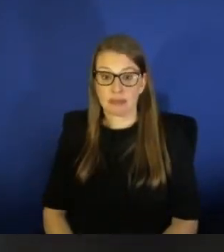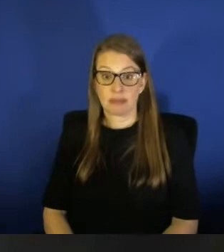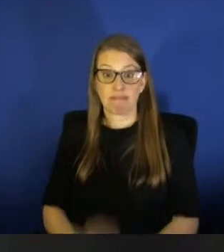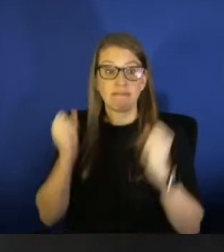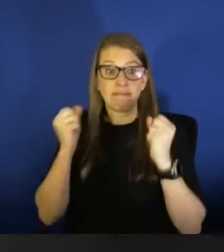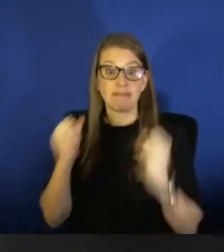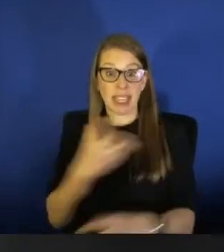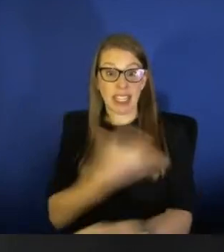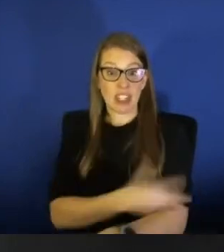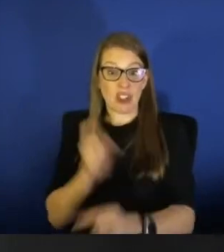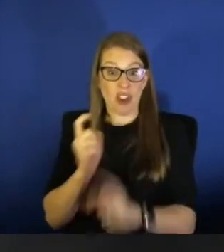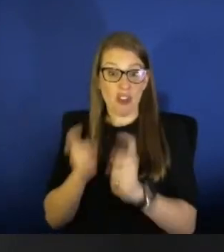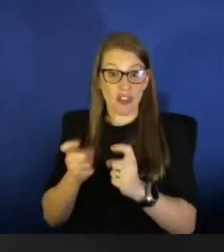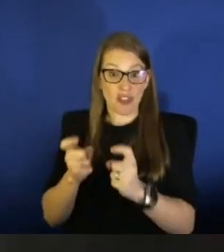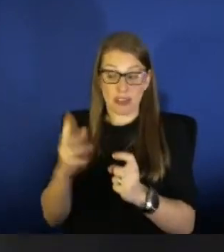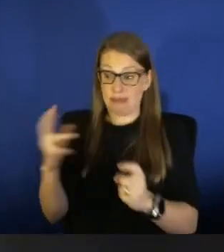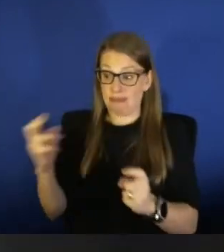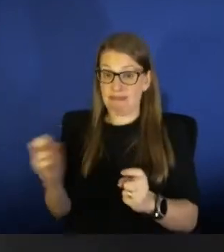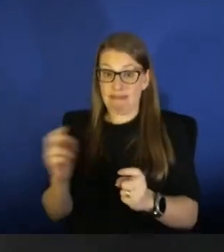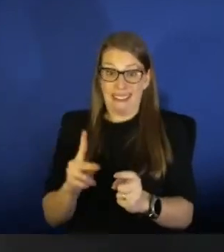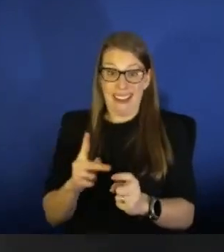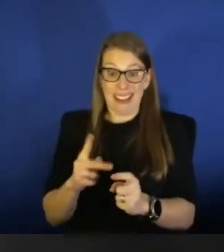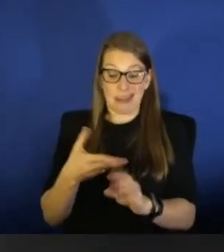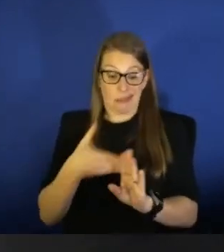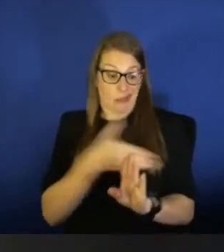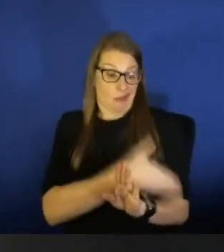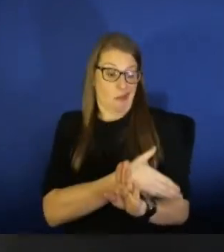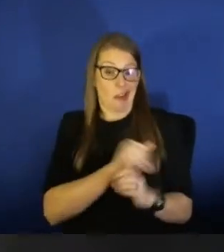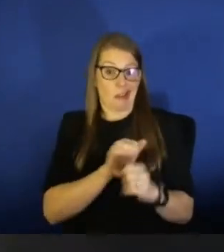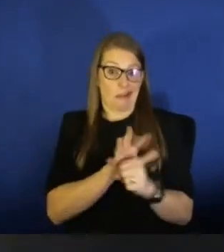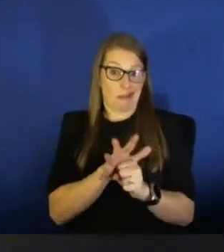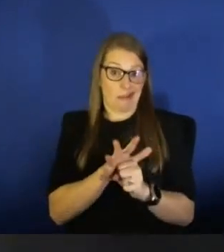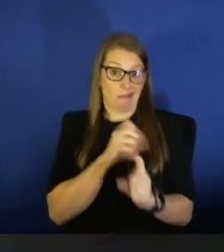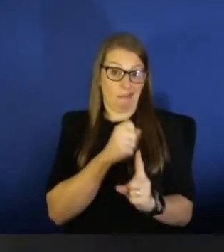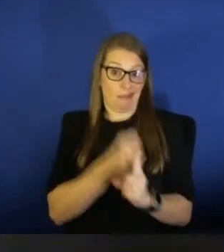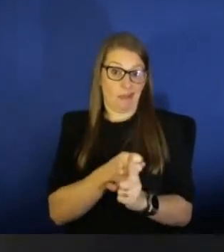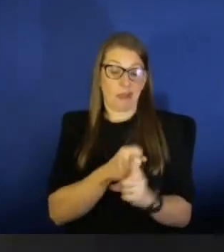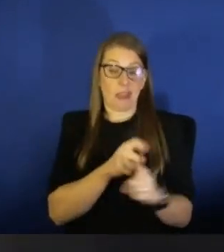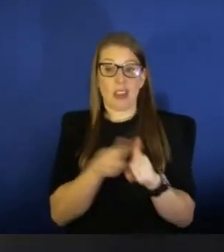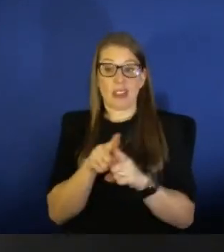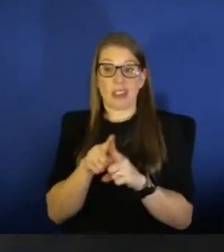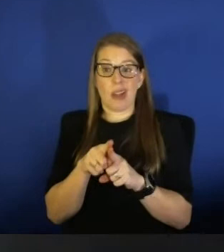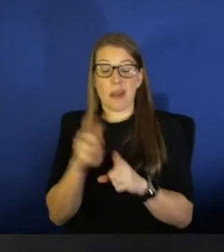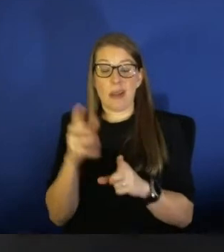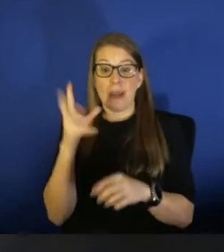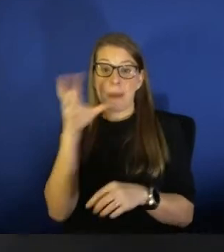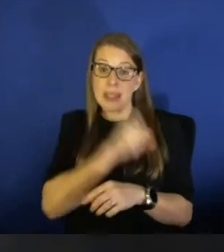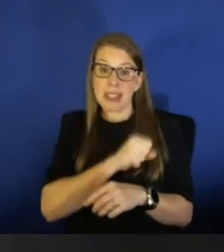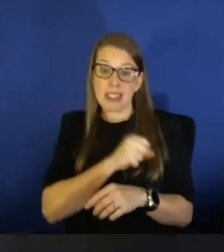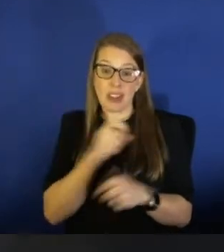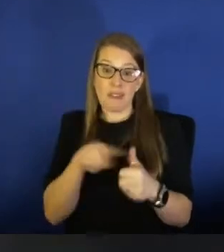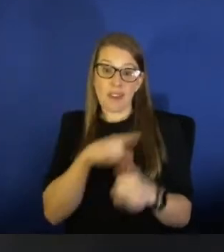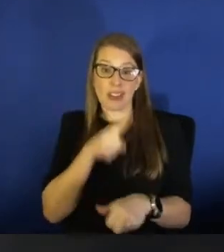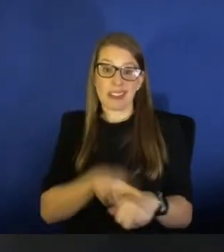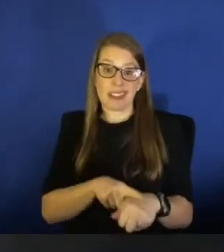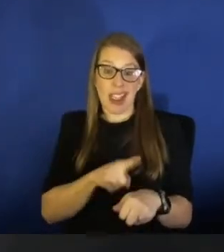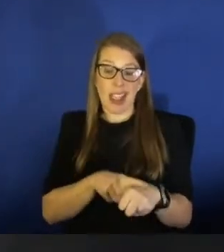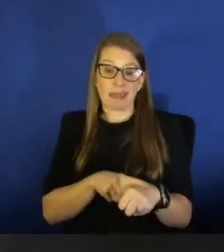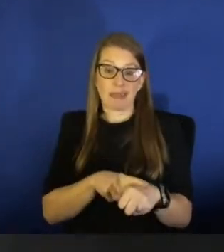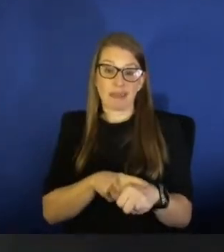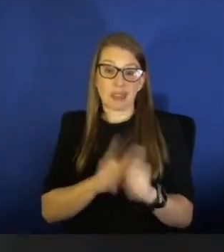that haven't returned since pre-pandemic, but also we're missing out on a lot of first-time donors in the form of youth donations.